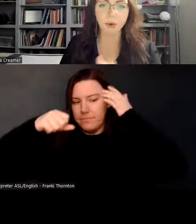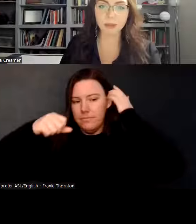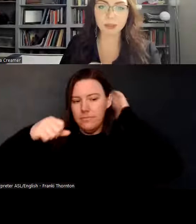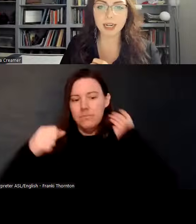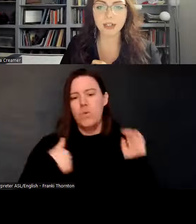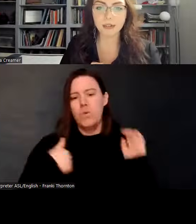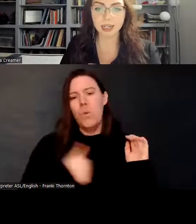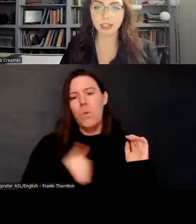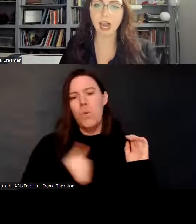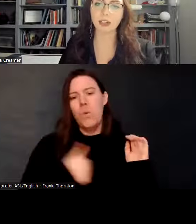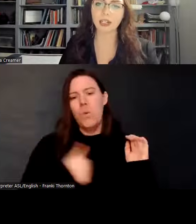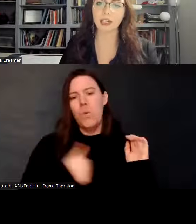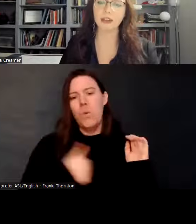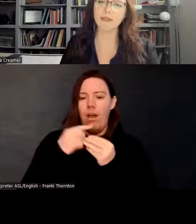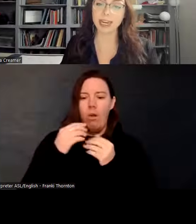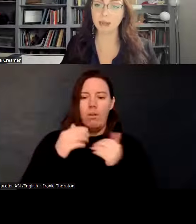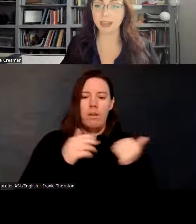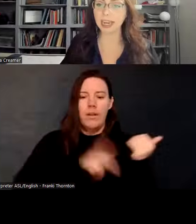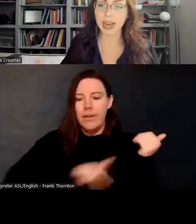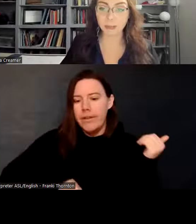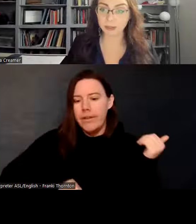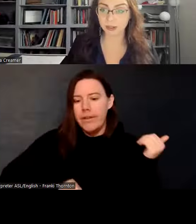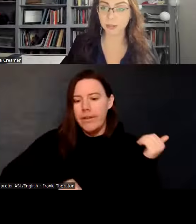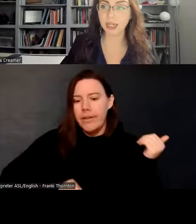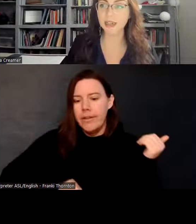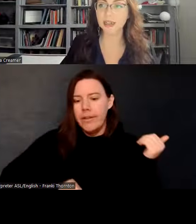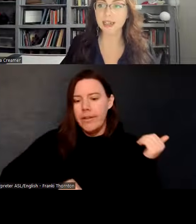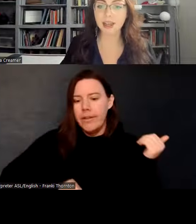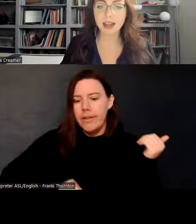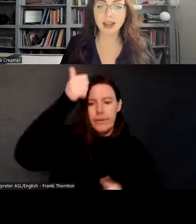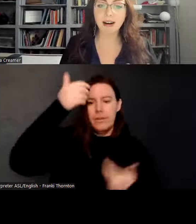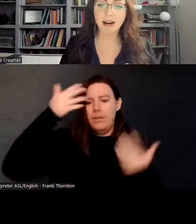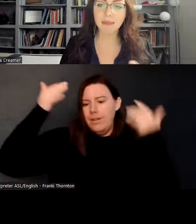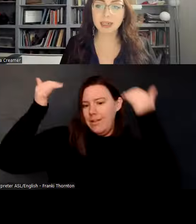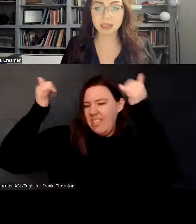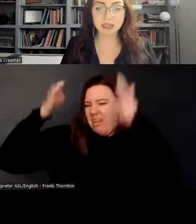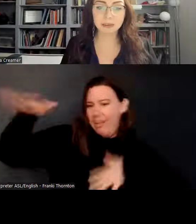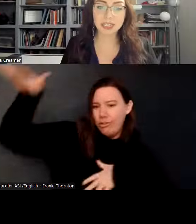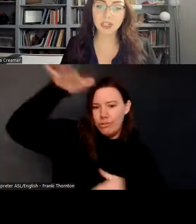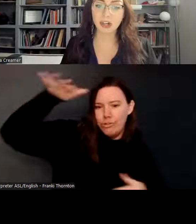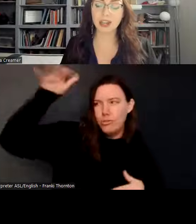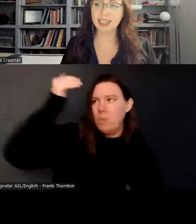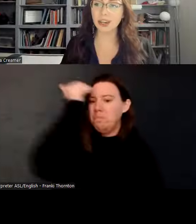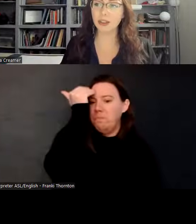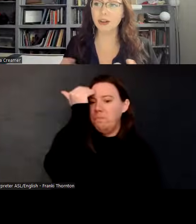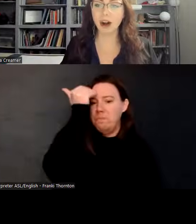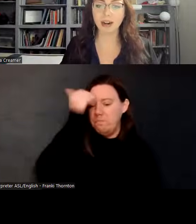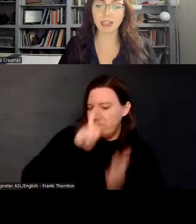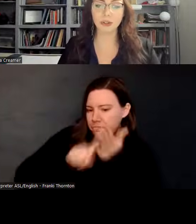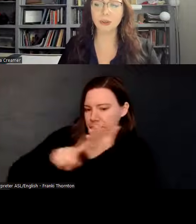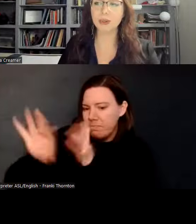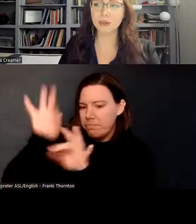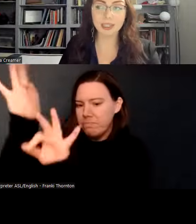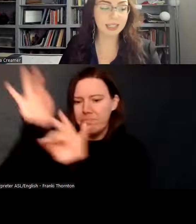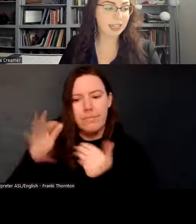elites, royal perspectives, and the challenges faced by these high-up imperial players, similar research on these other